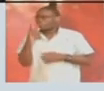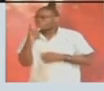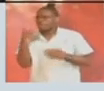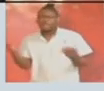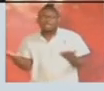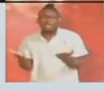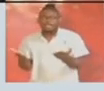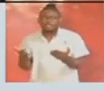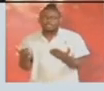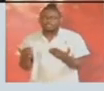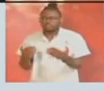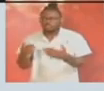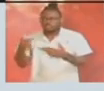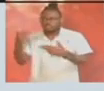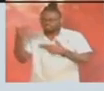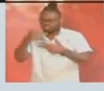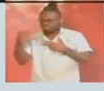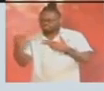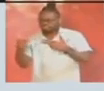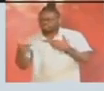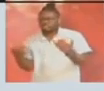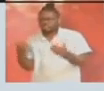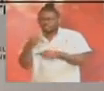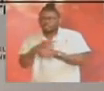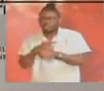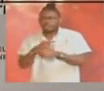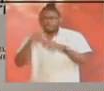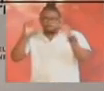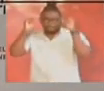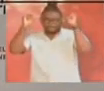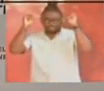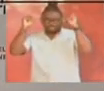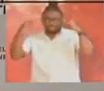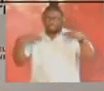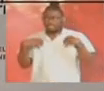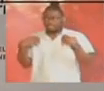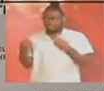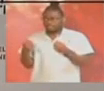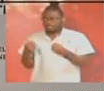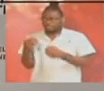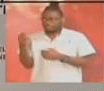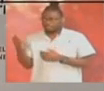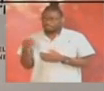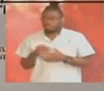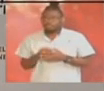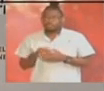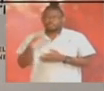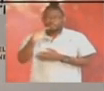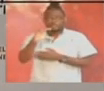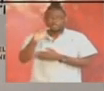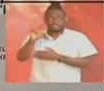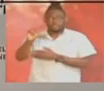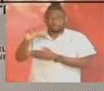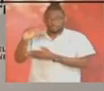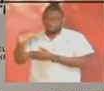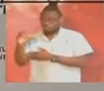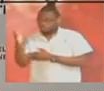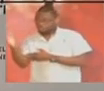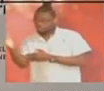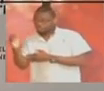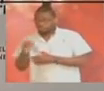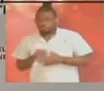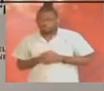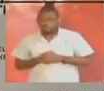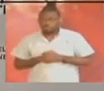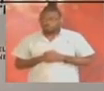COVID-19 updates with us are the Honorable Terence Dayal Singh, Minister of Health, Dr. Roshan Parasram, Chief Medical Officer, Ministry